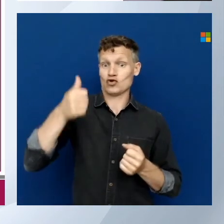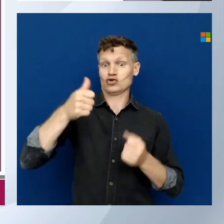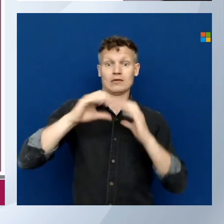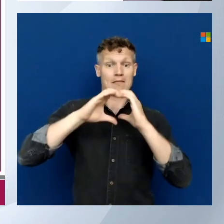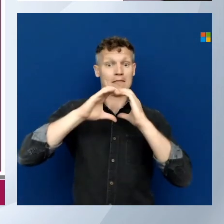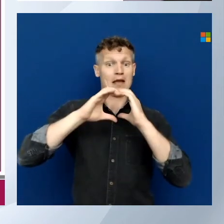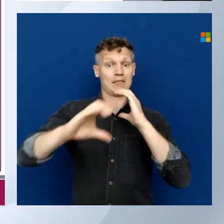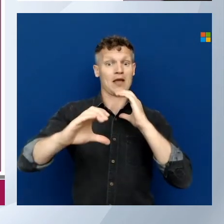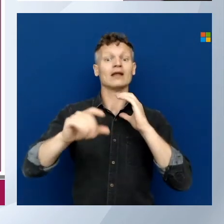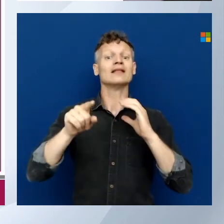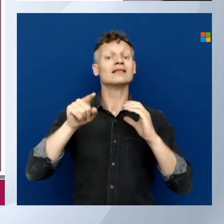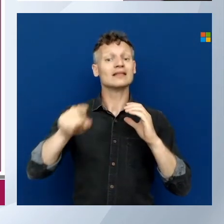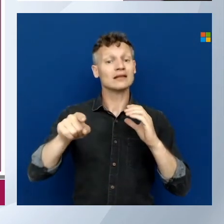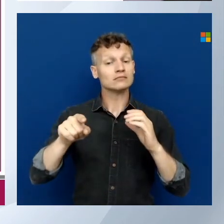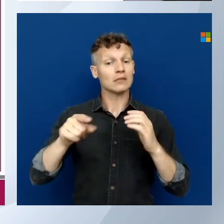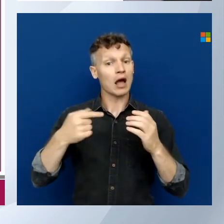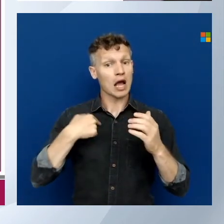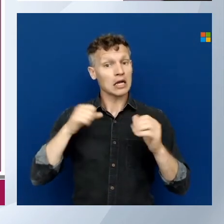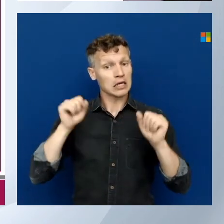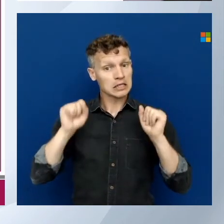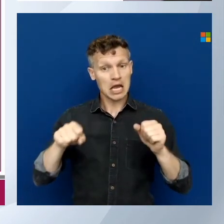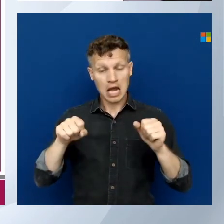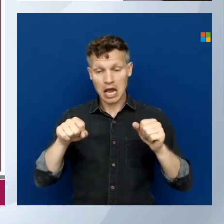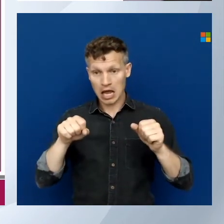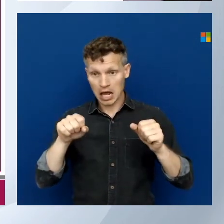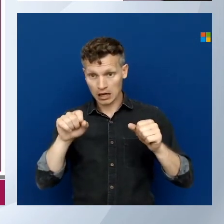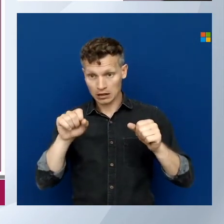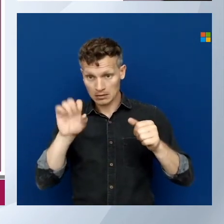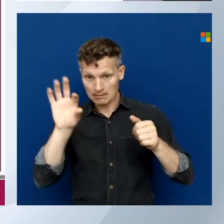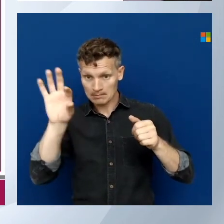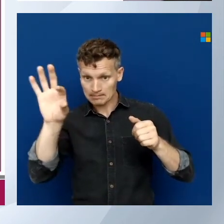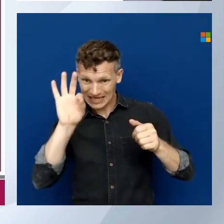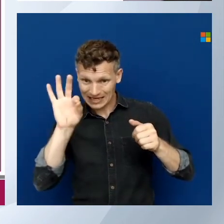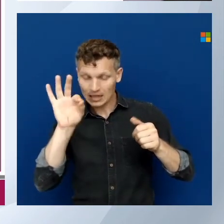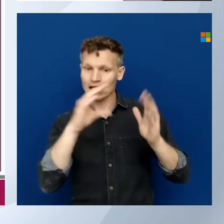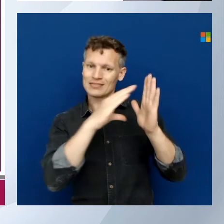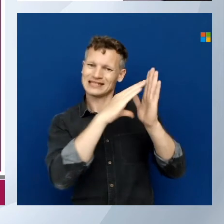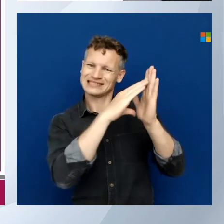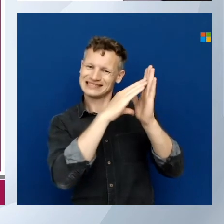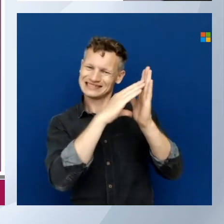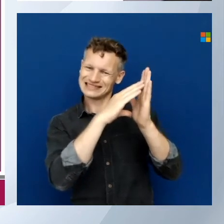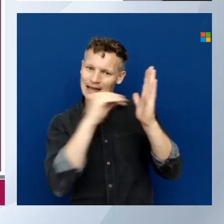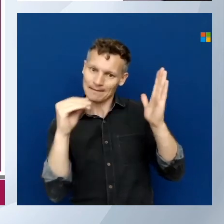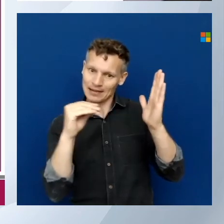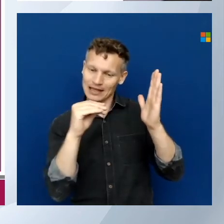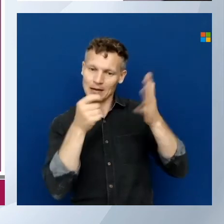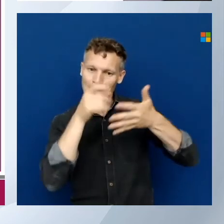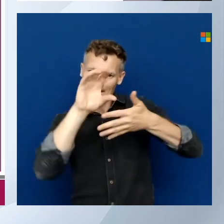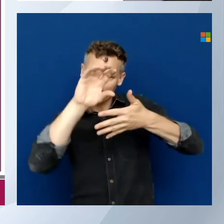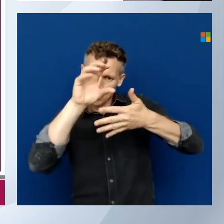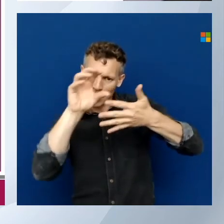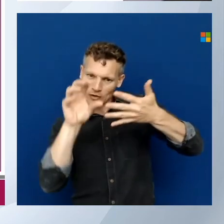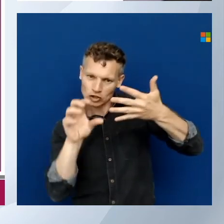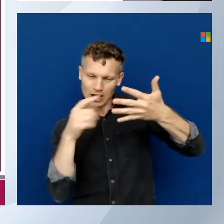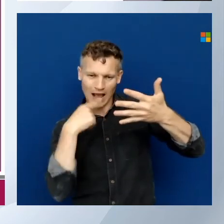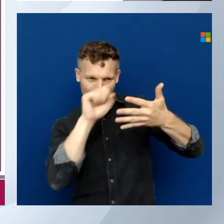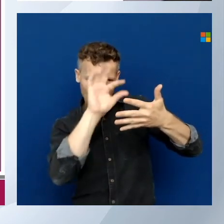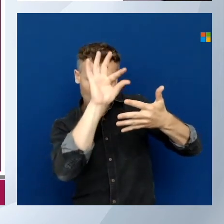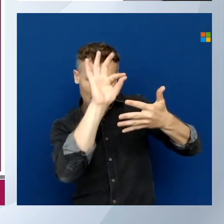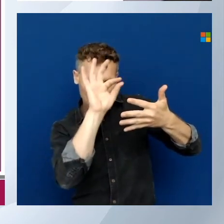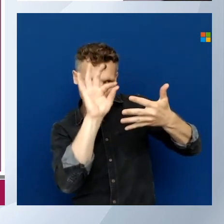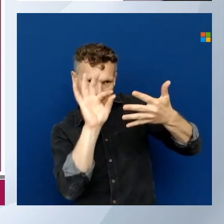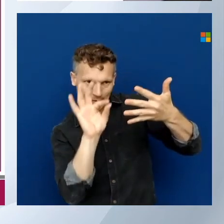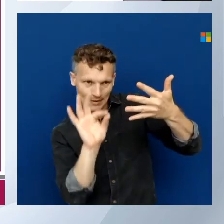basically specify the template parameters, and I can even override the defaults within my template